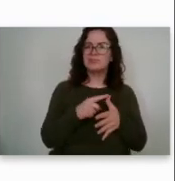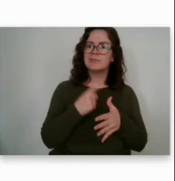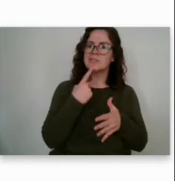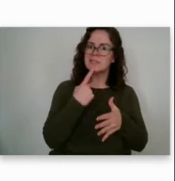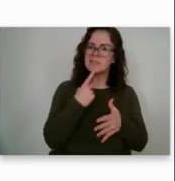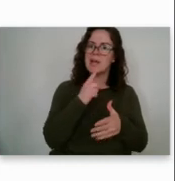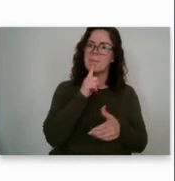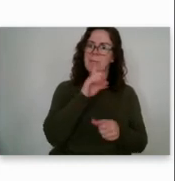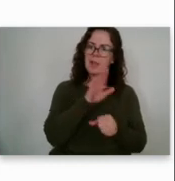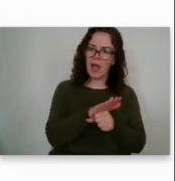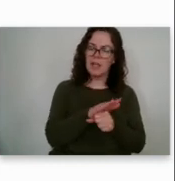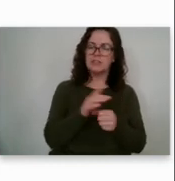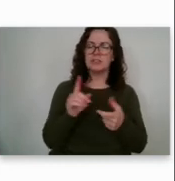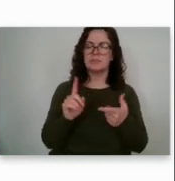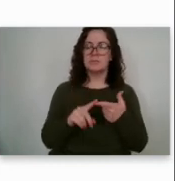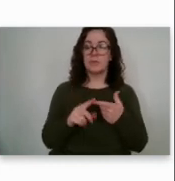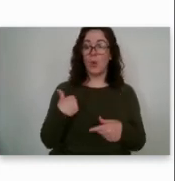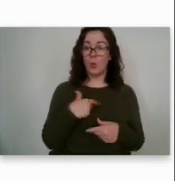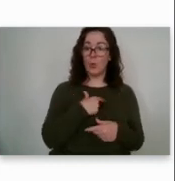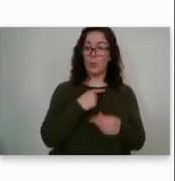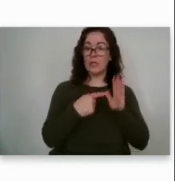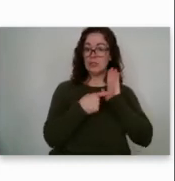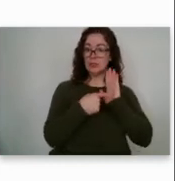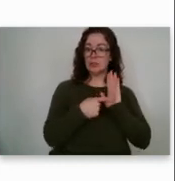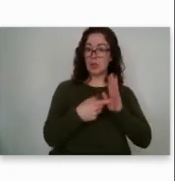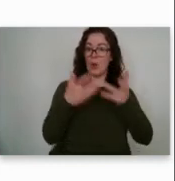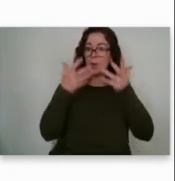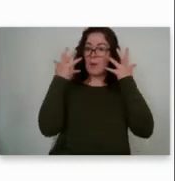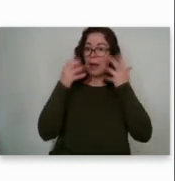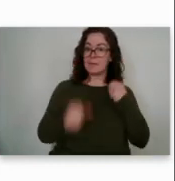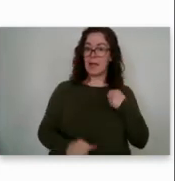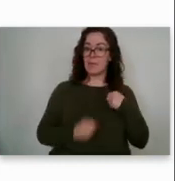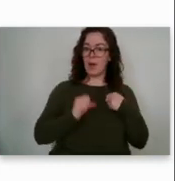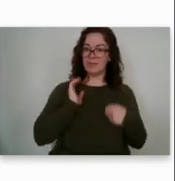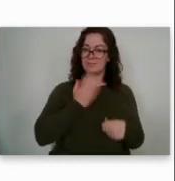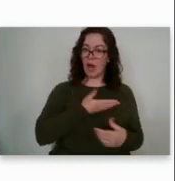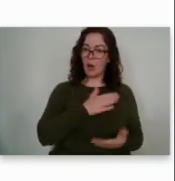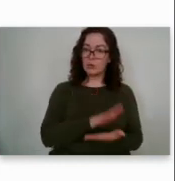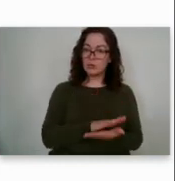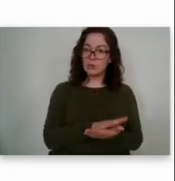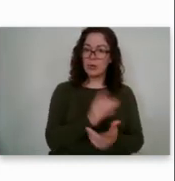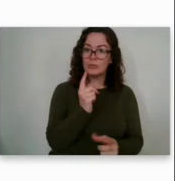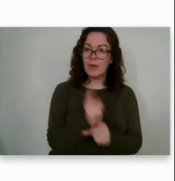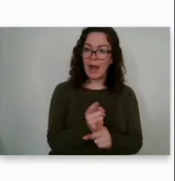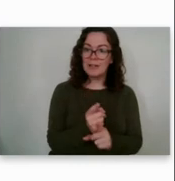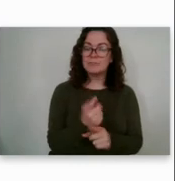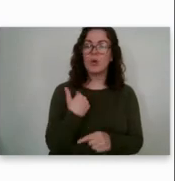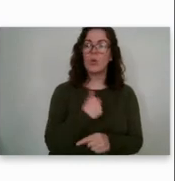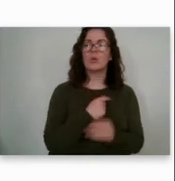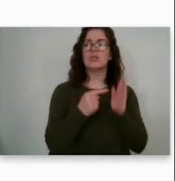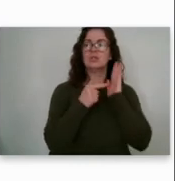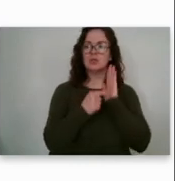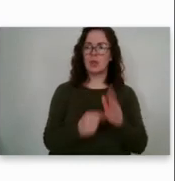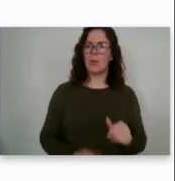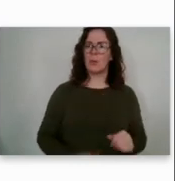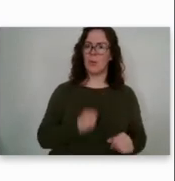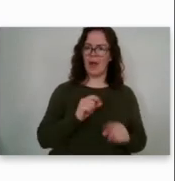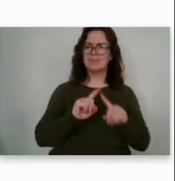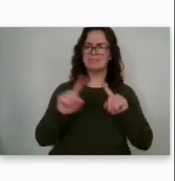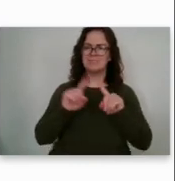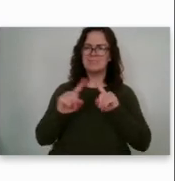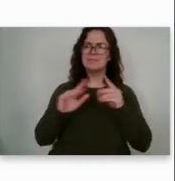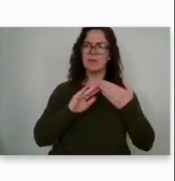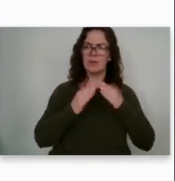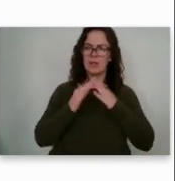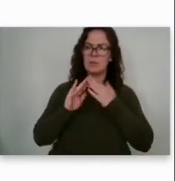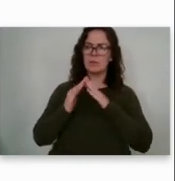show Bobcat pride at our school, right? So you can show pride in all the various communities that you